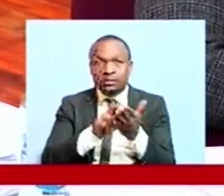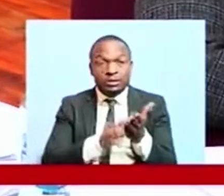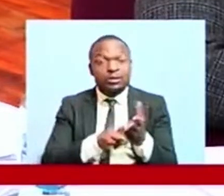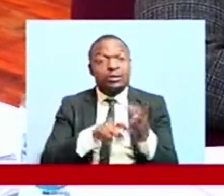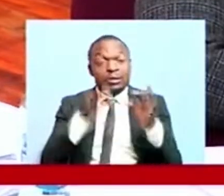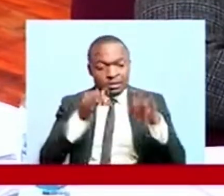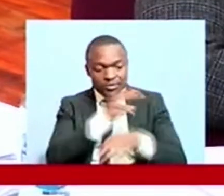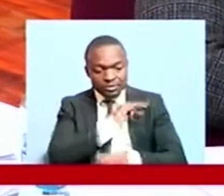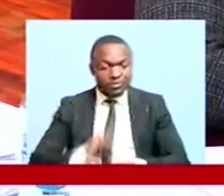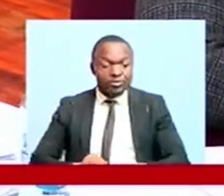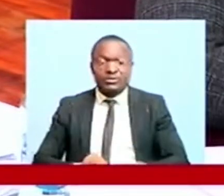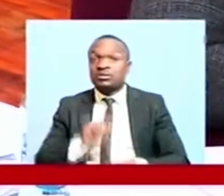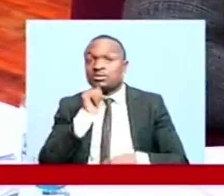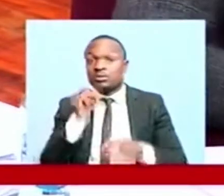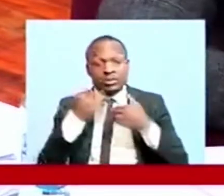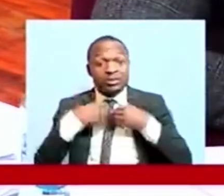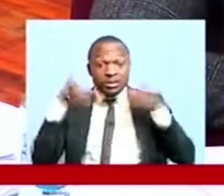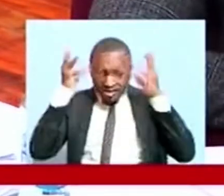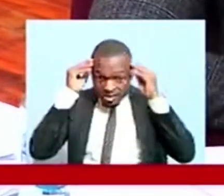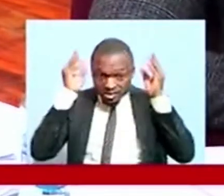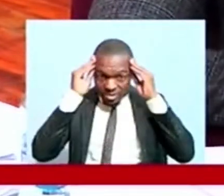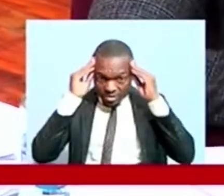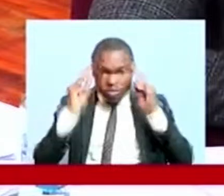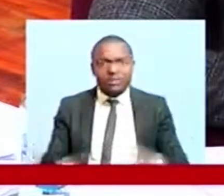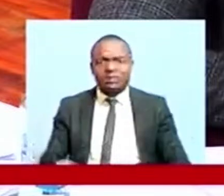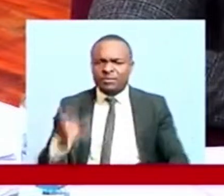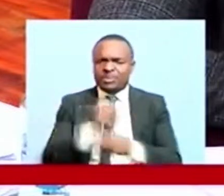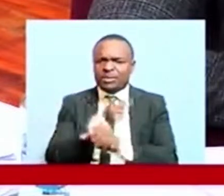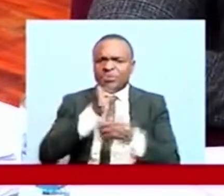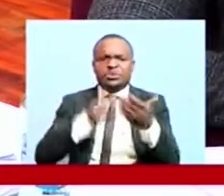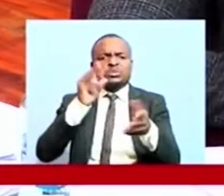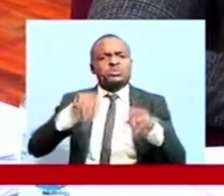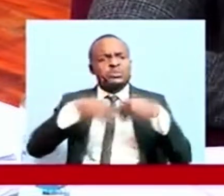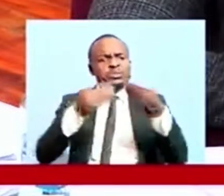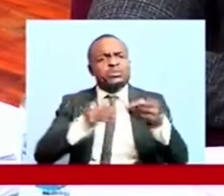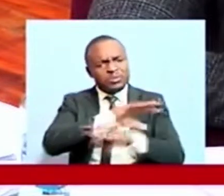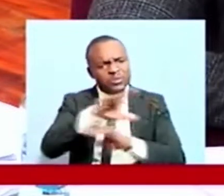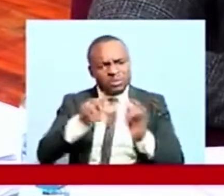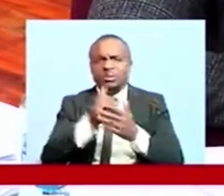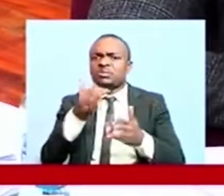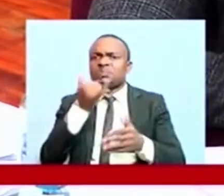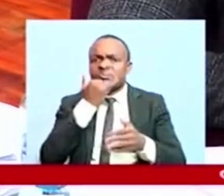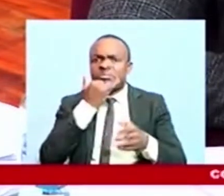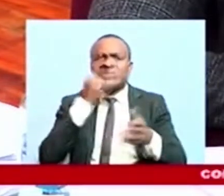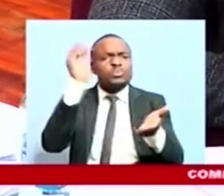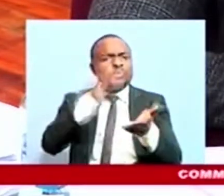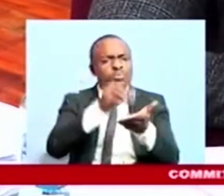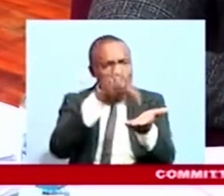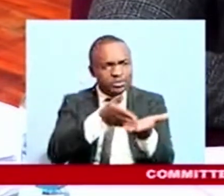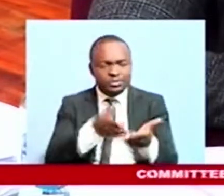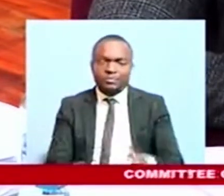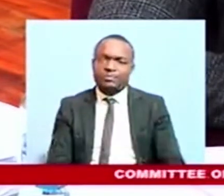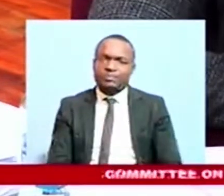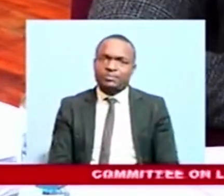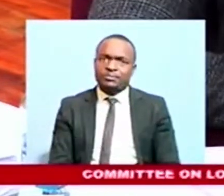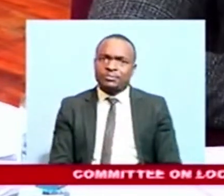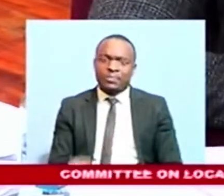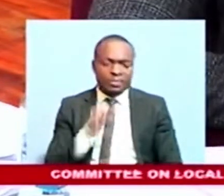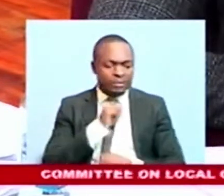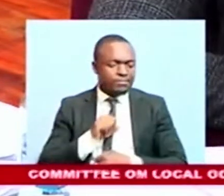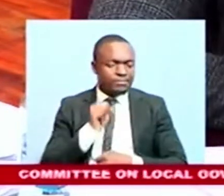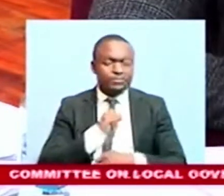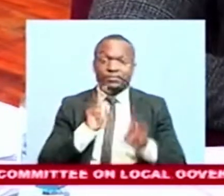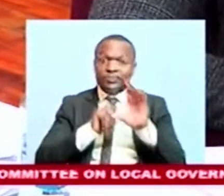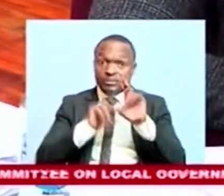the know-how, they didn't have the knowledge, they would have taken what you have put in, all the errors that you have put. So we are sorry, Chair.